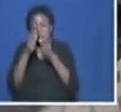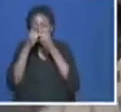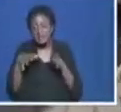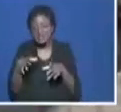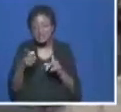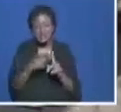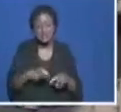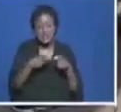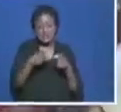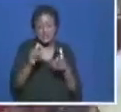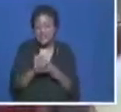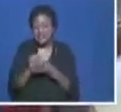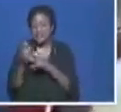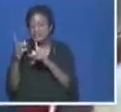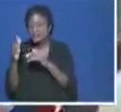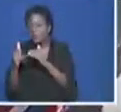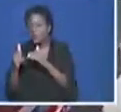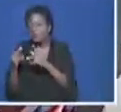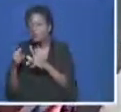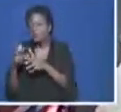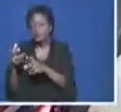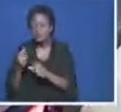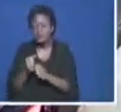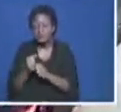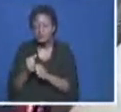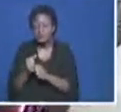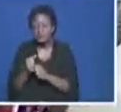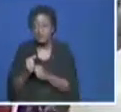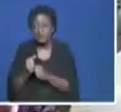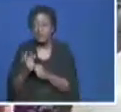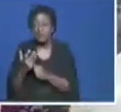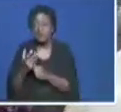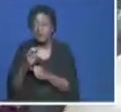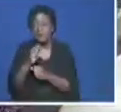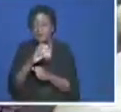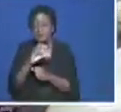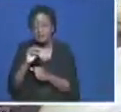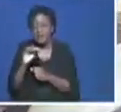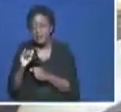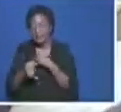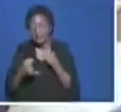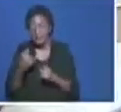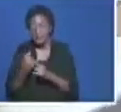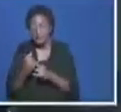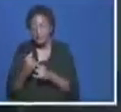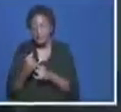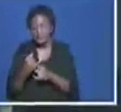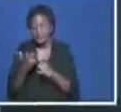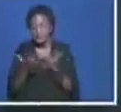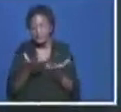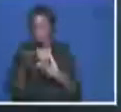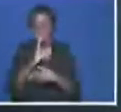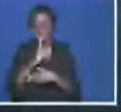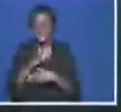true saying for Believers Embassy International, who served a hot breakfast and distributed hundreds of bags filled with groceries to